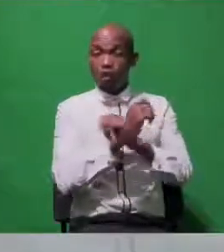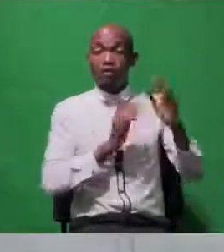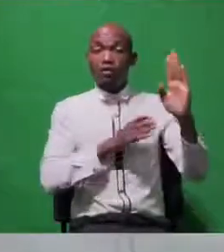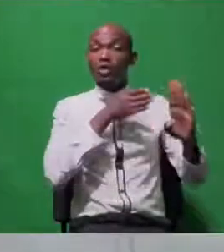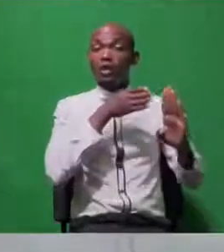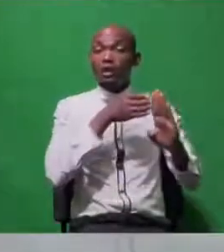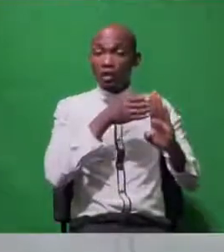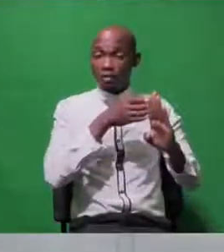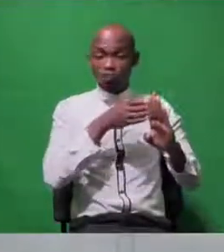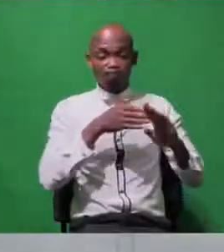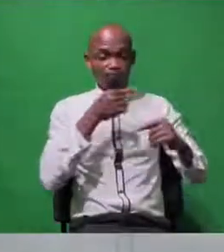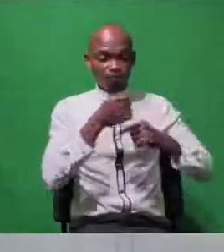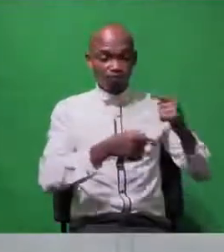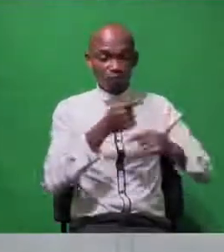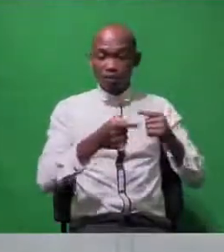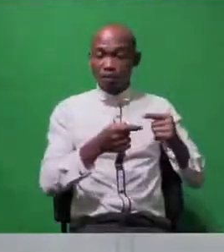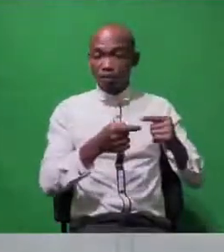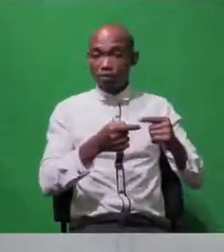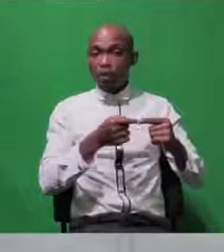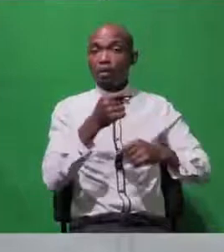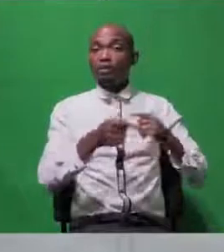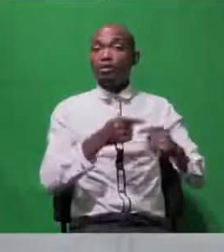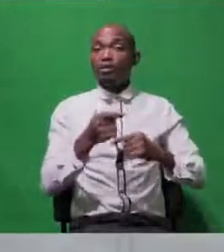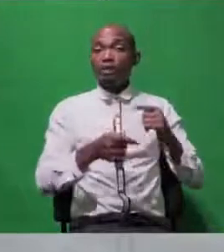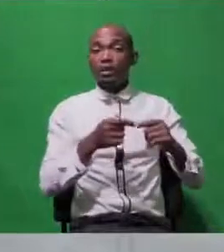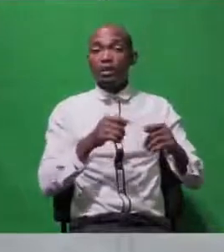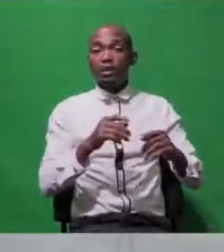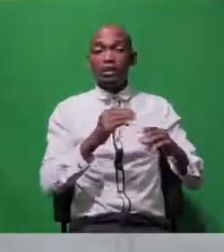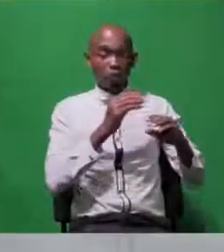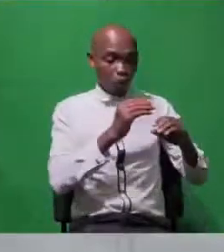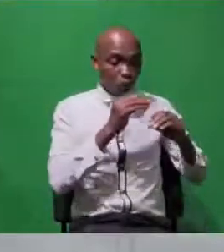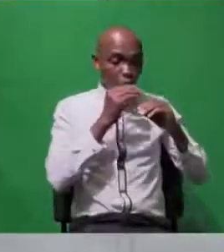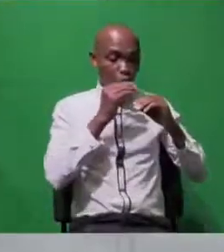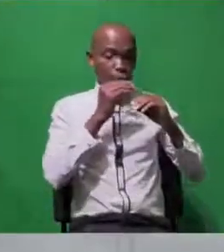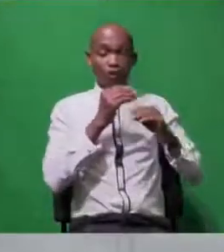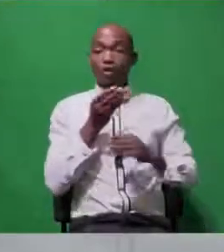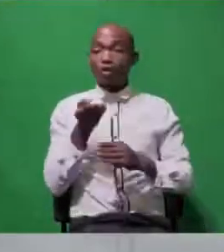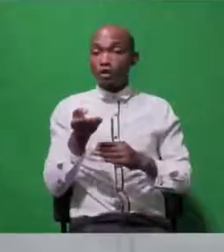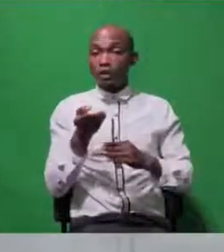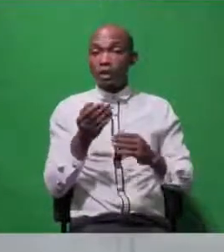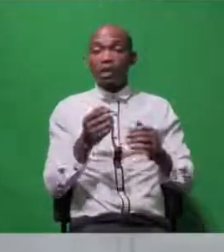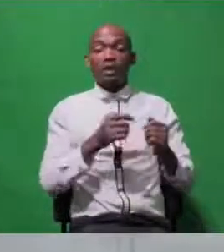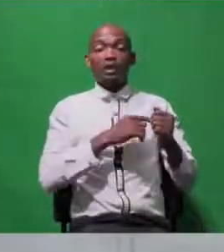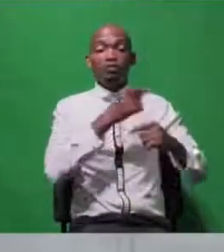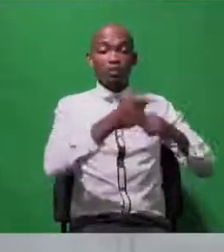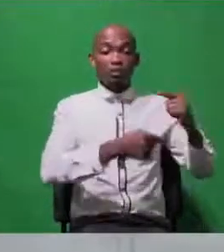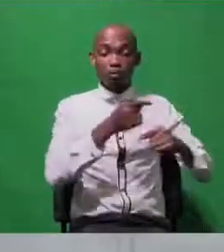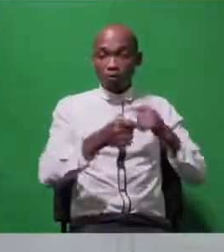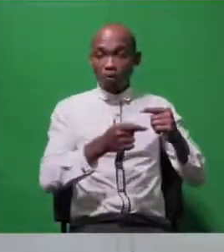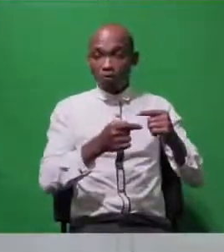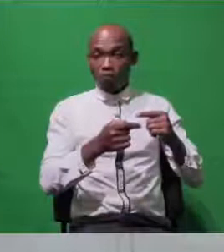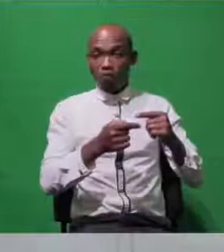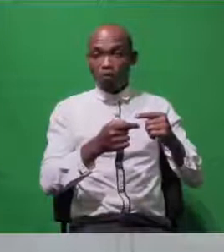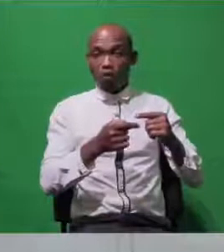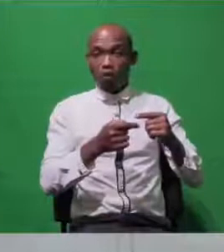purposely to accelerate exploitation and improve the welfare of